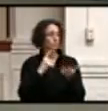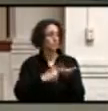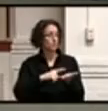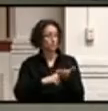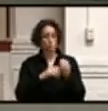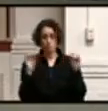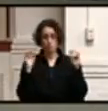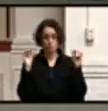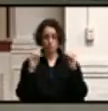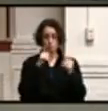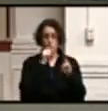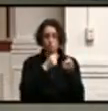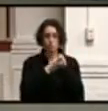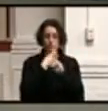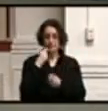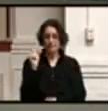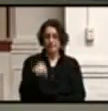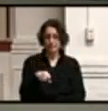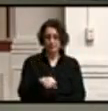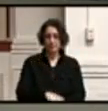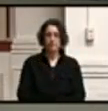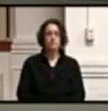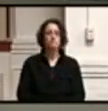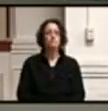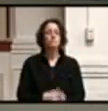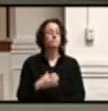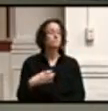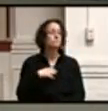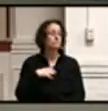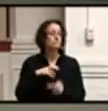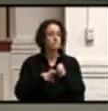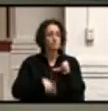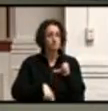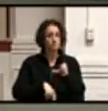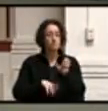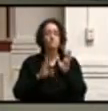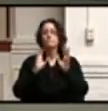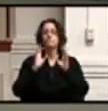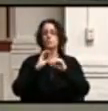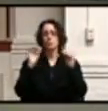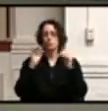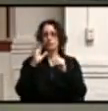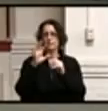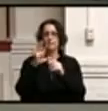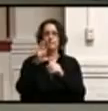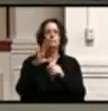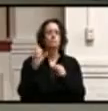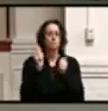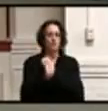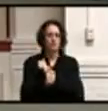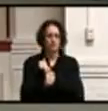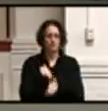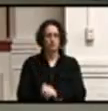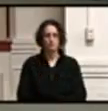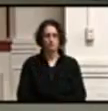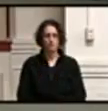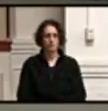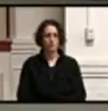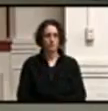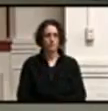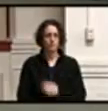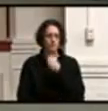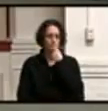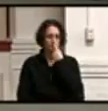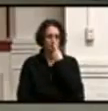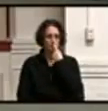Hearing none, all those in favor, please say aye. Aye. Aye. Anybody opposed or abstaining? That carries 5-0. The next matter on